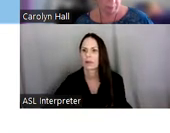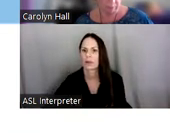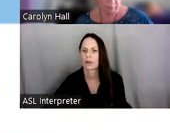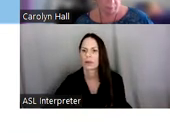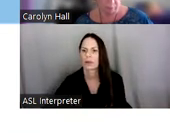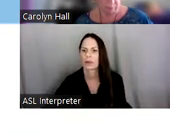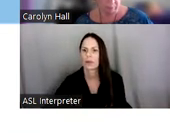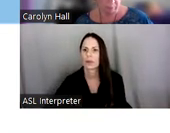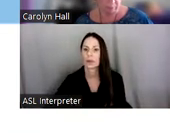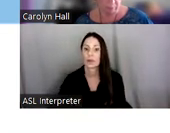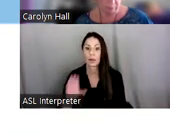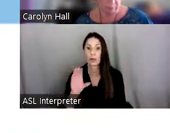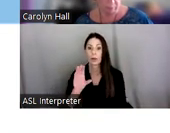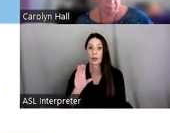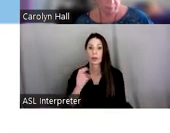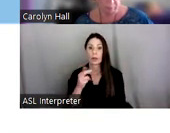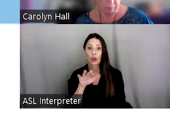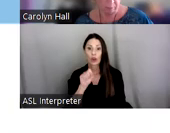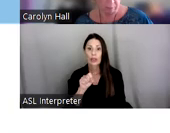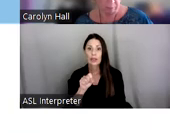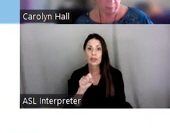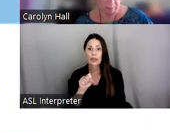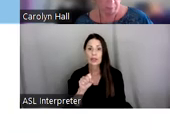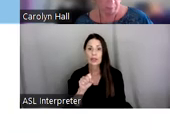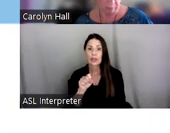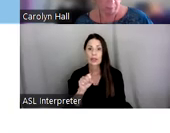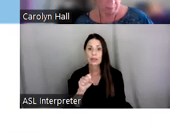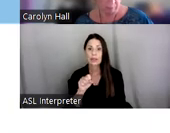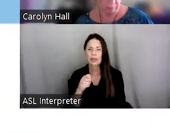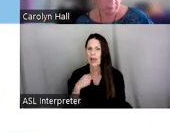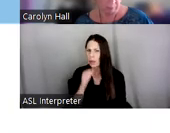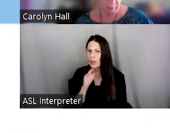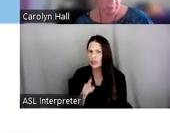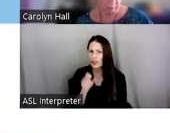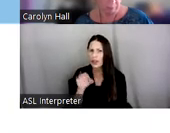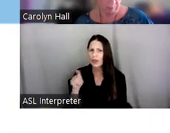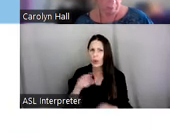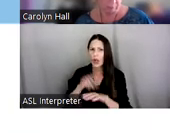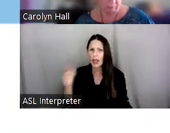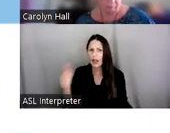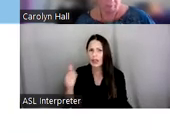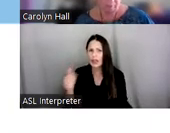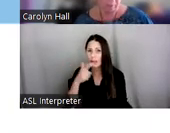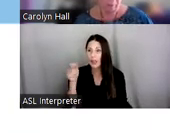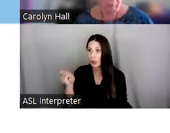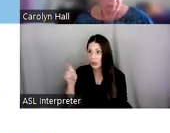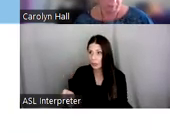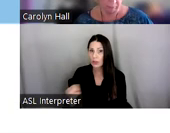Chris, I wasn't sure if you were calling out yourself because you should be a panelist or if you wanted to unmute and